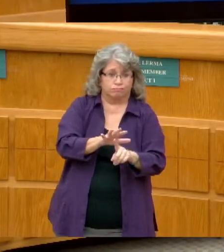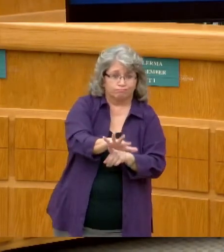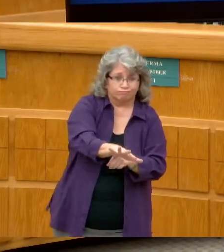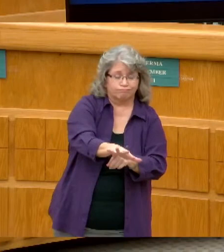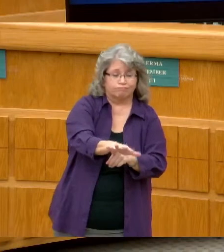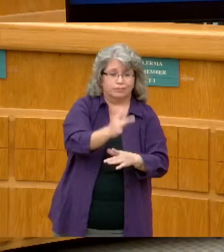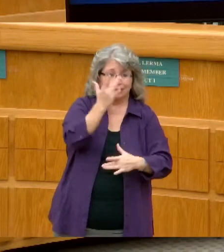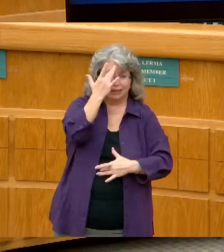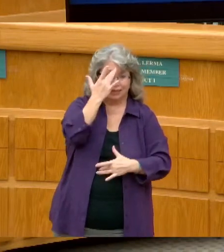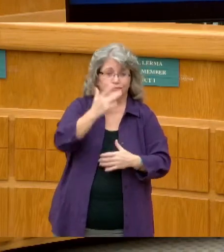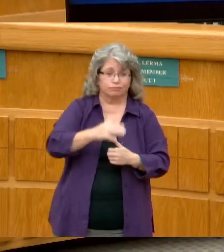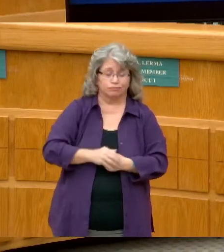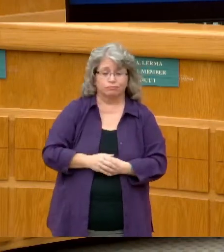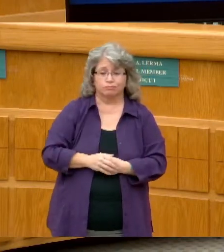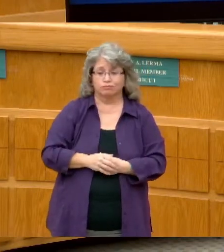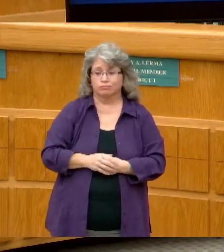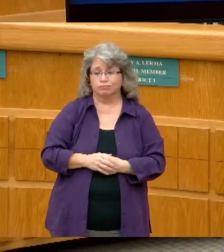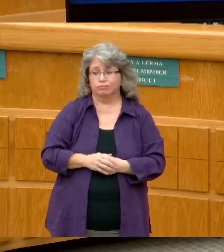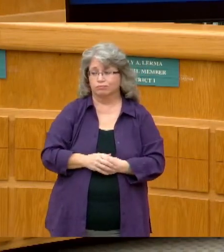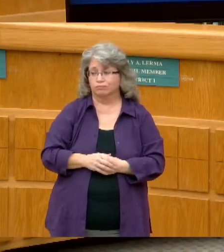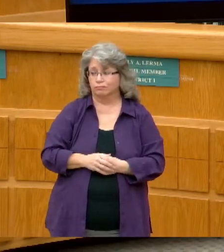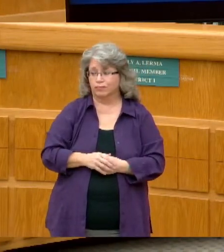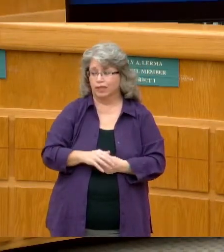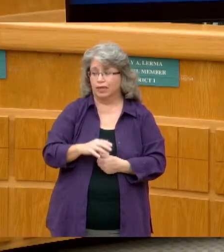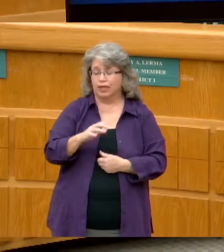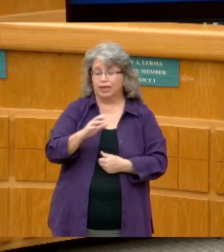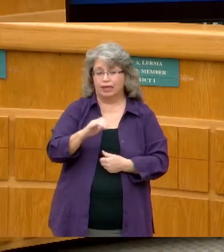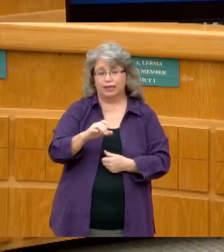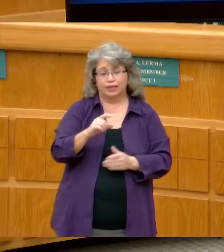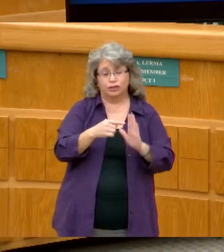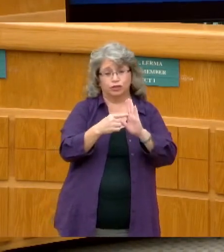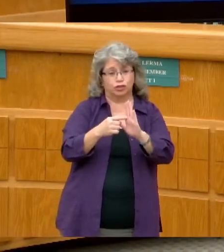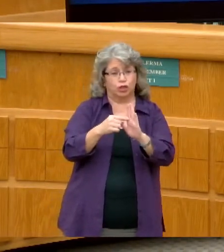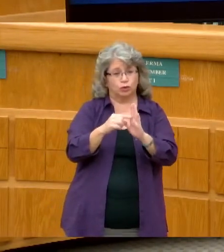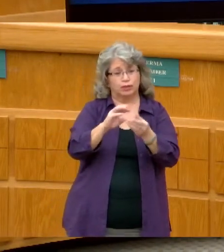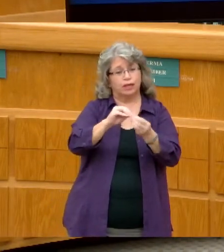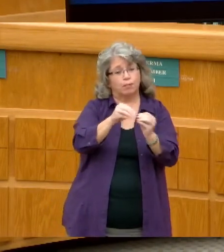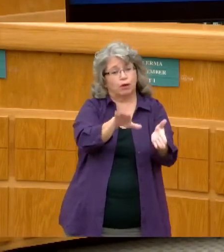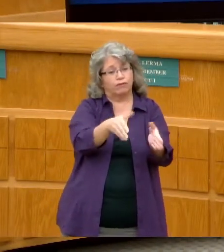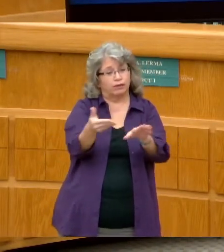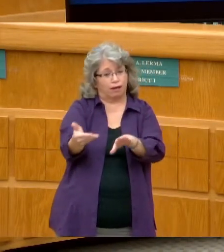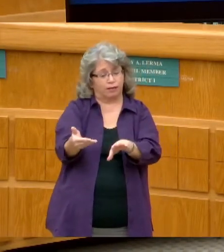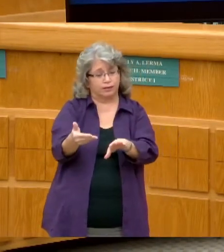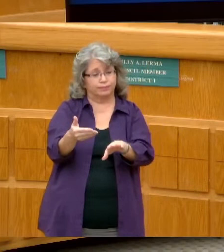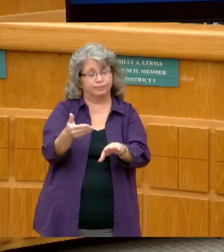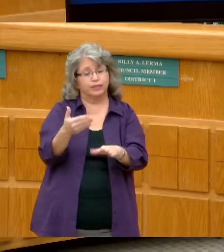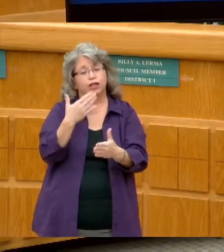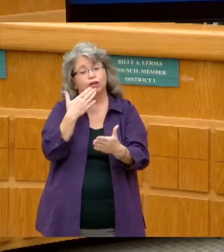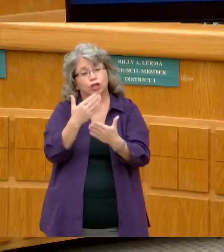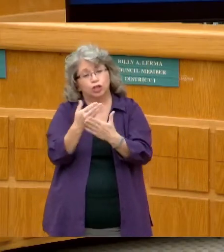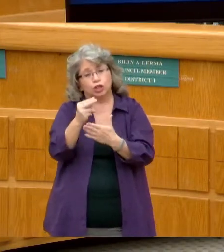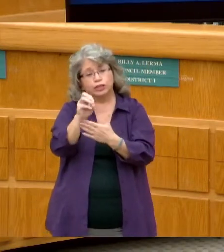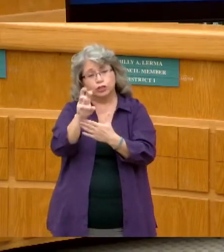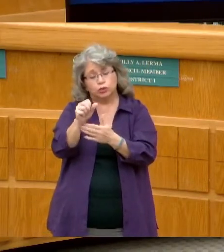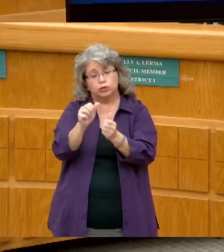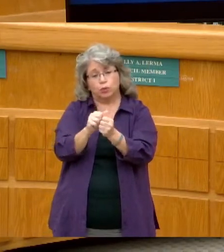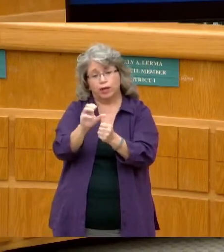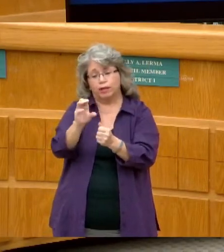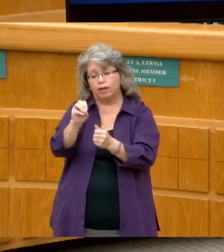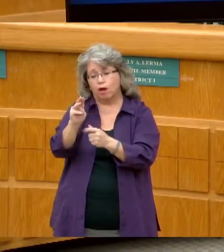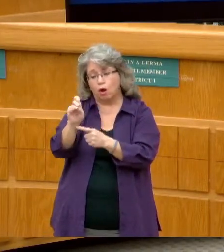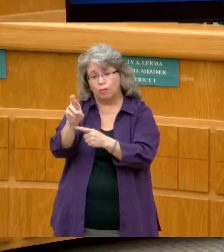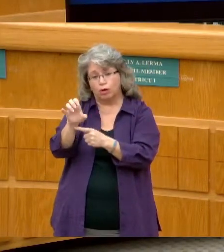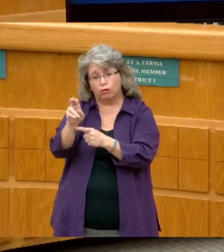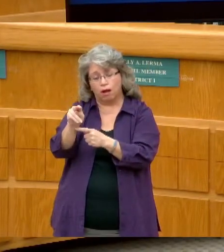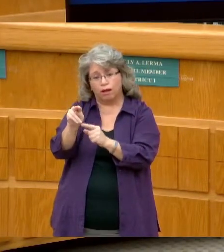Next slide. This actually shows the deaths. And so the good news with the Omicron is that we're not seeing as many deaths as we saw with